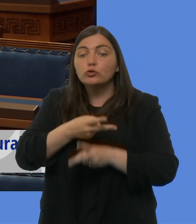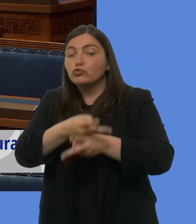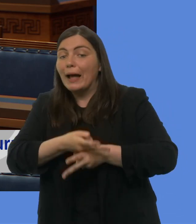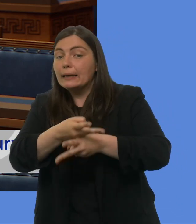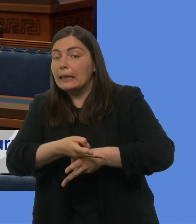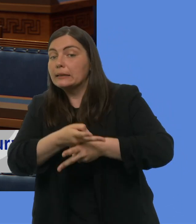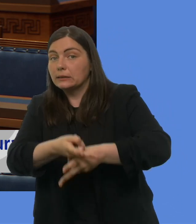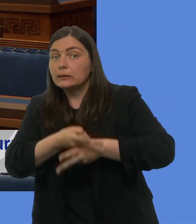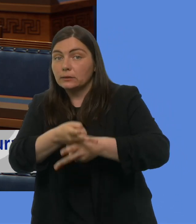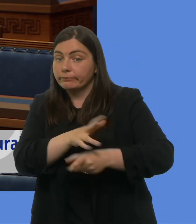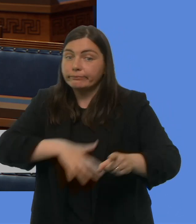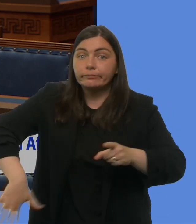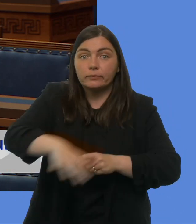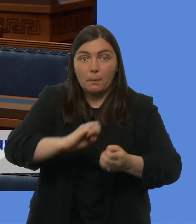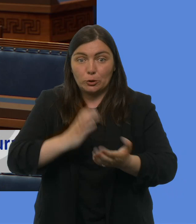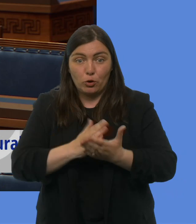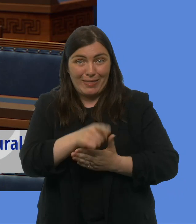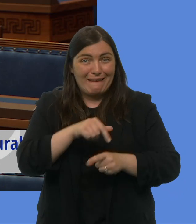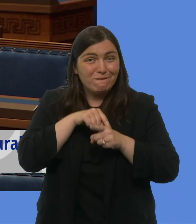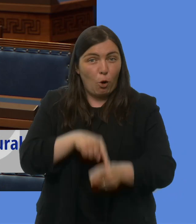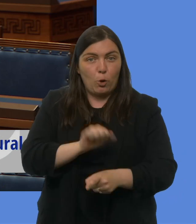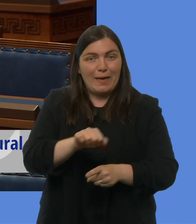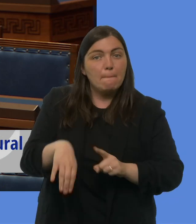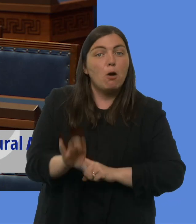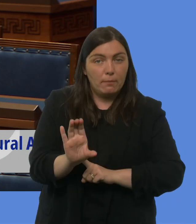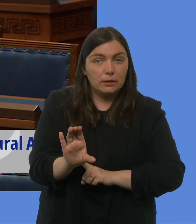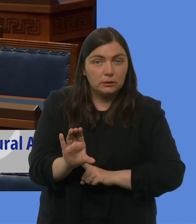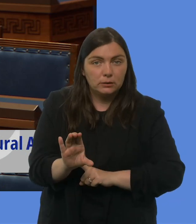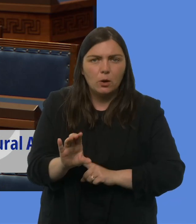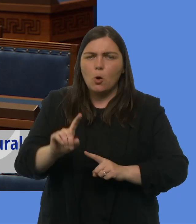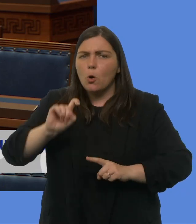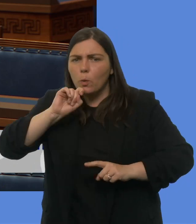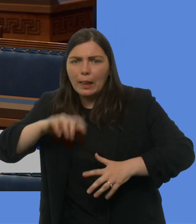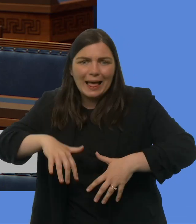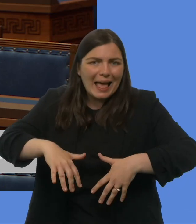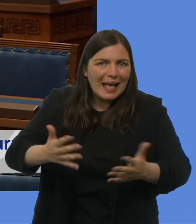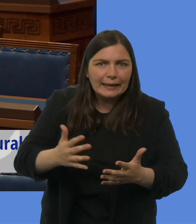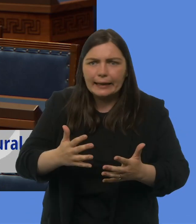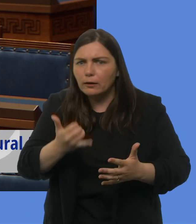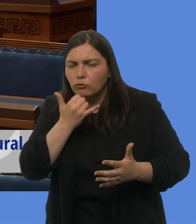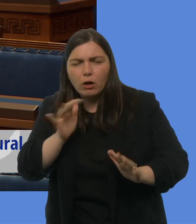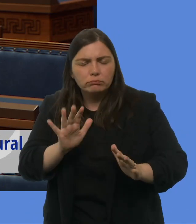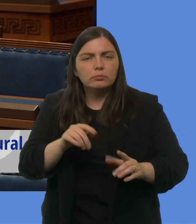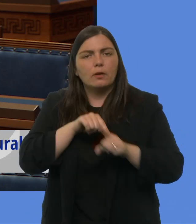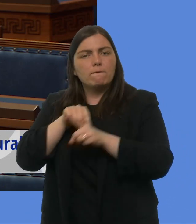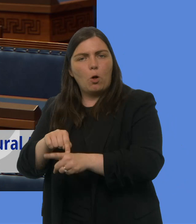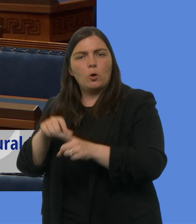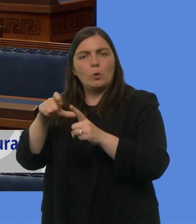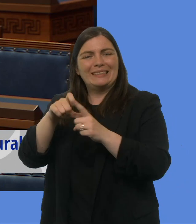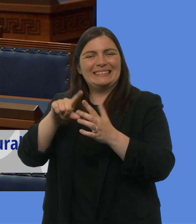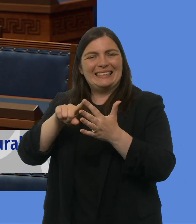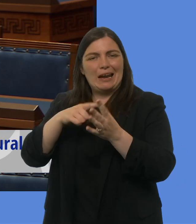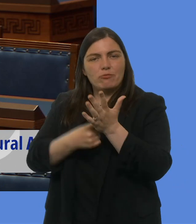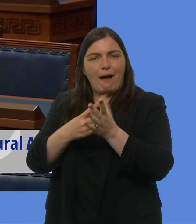ensure permit conditions are complied with, and will take appropriate enforcement action in line with DAERA's enforcement policy where